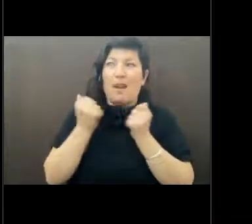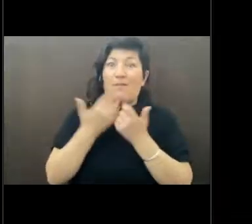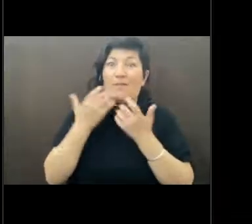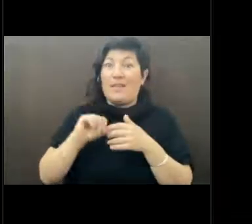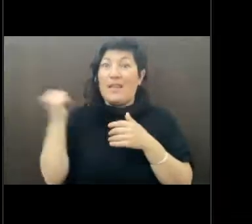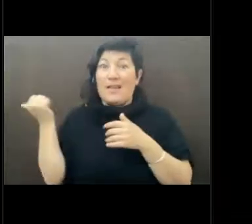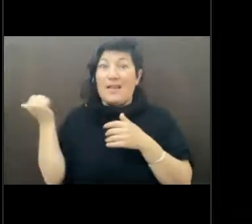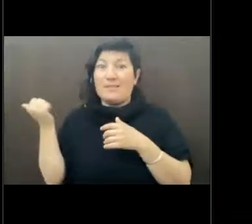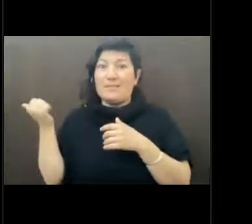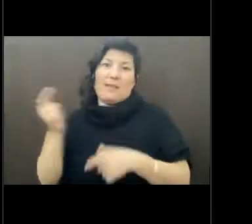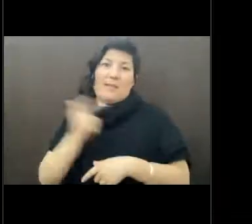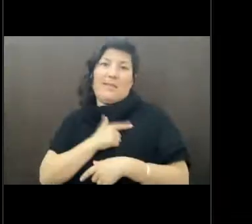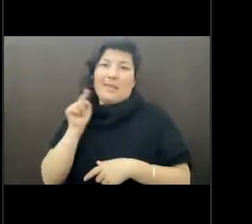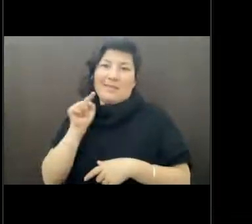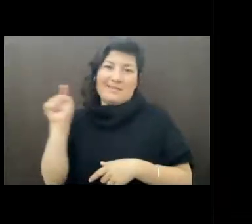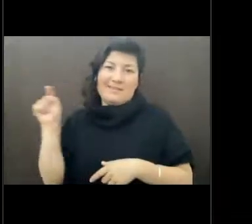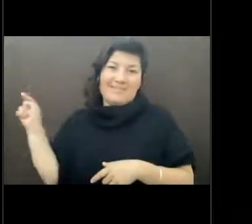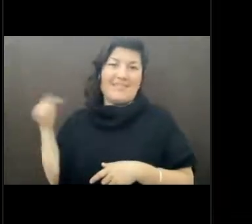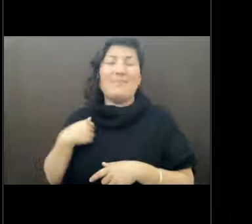say that.